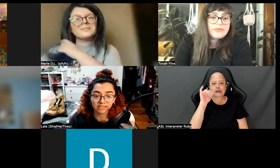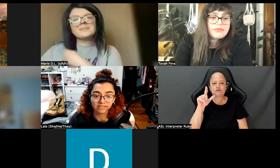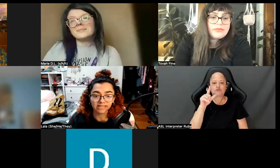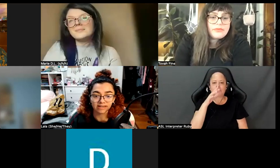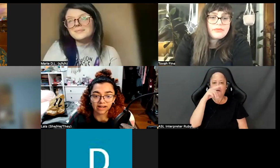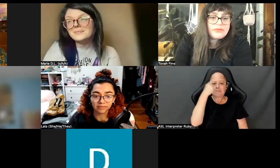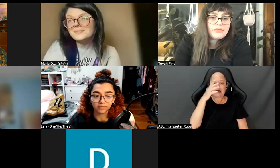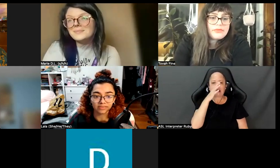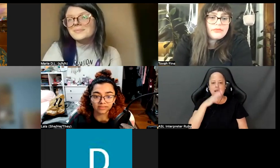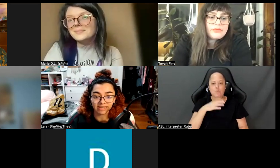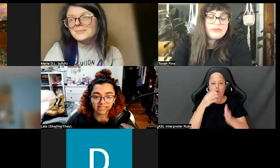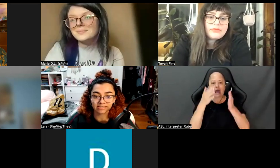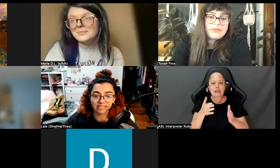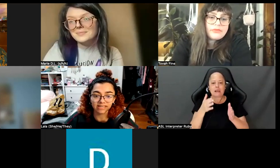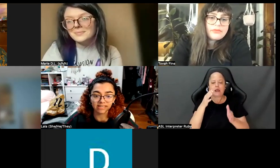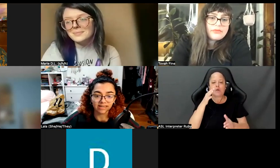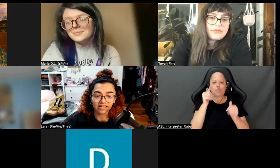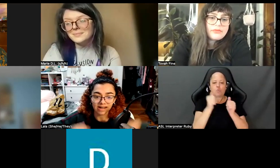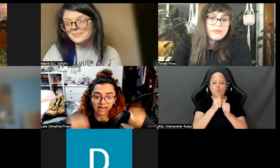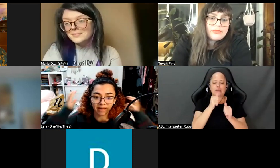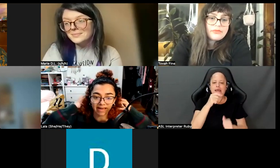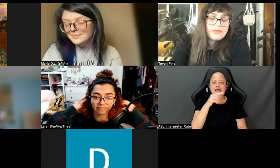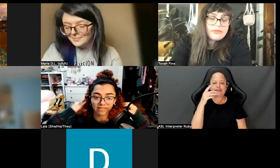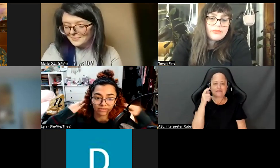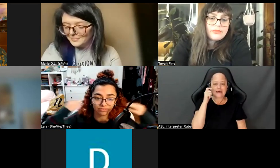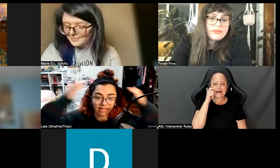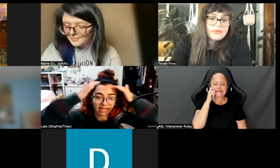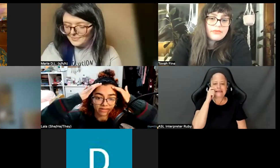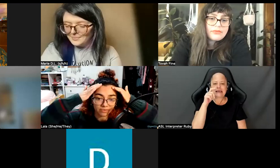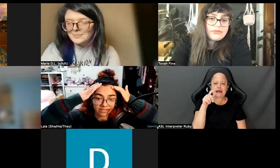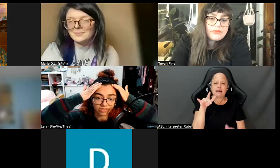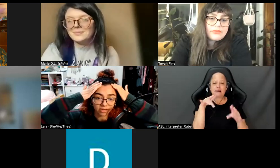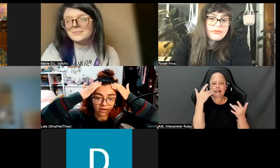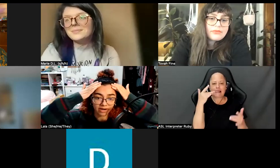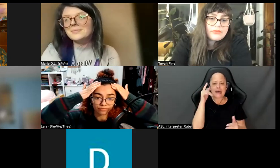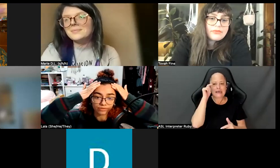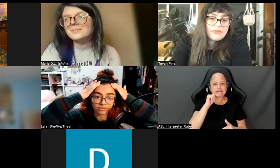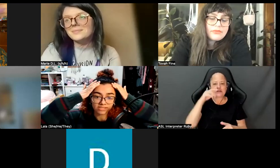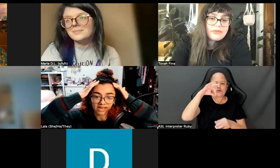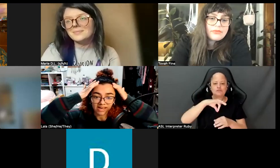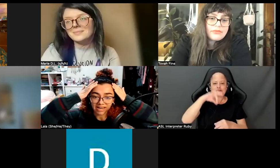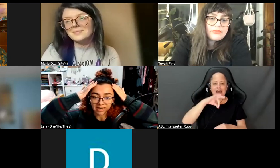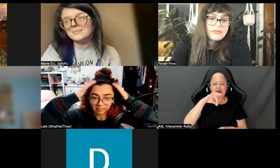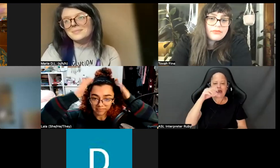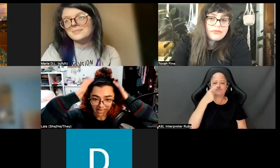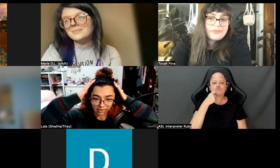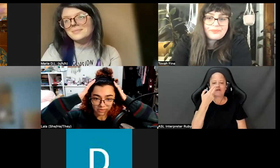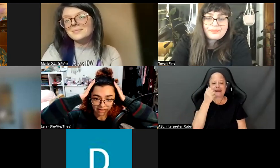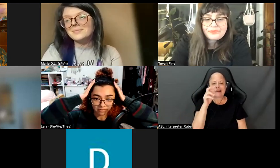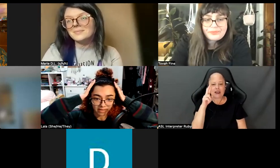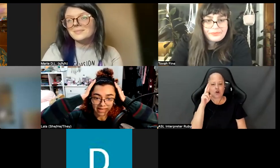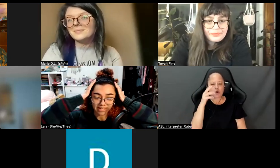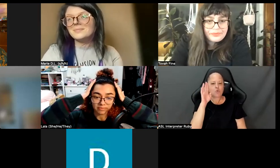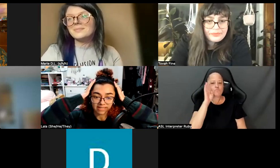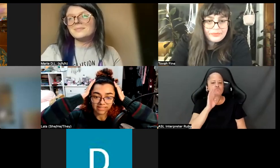white person with light tan skin. I have dyed red hair with dark brown roots. I also